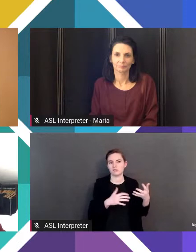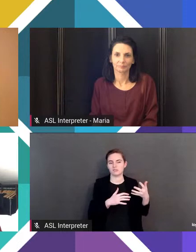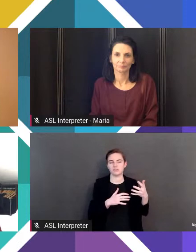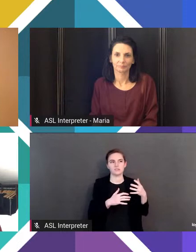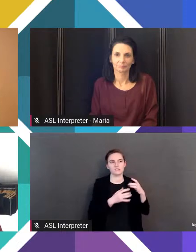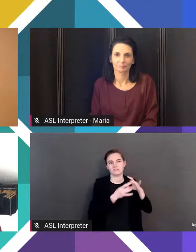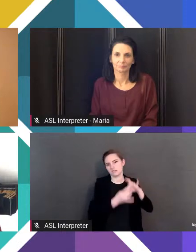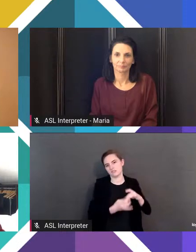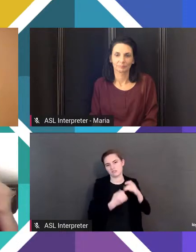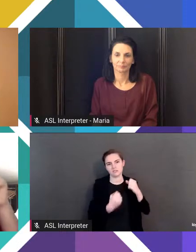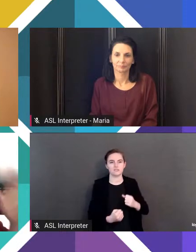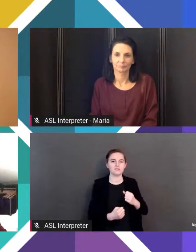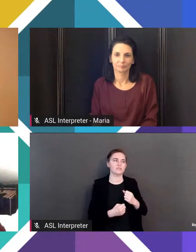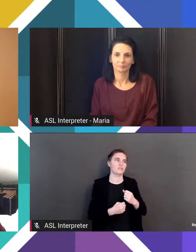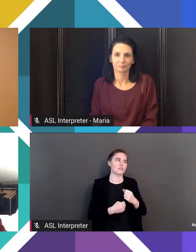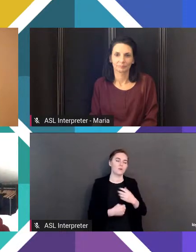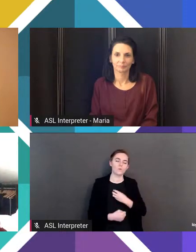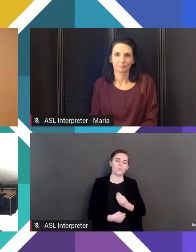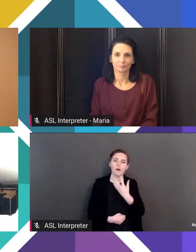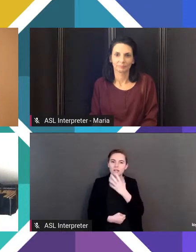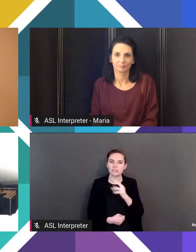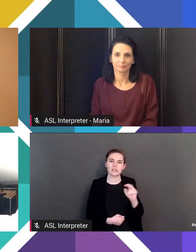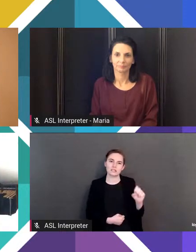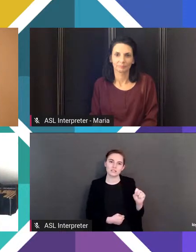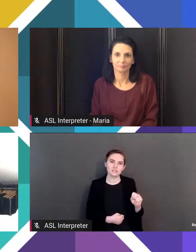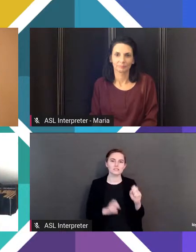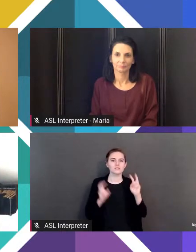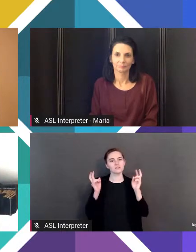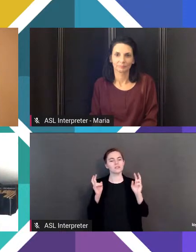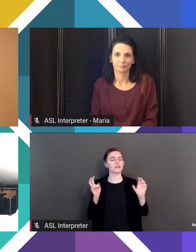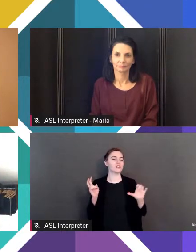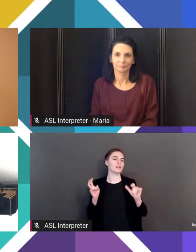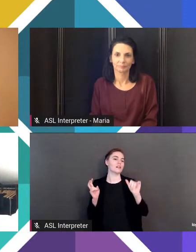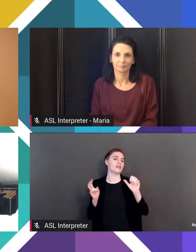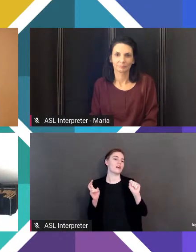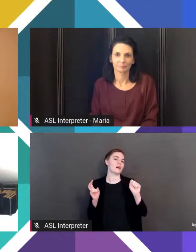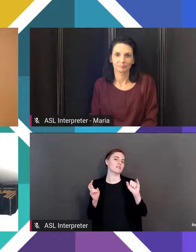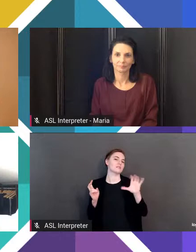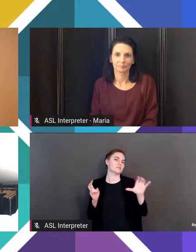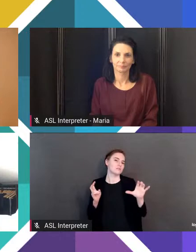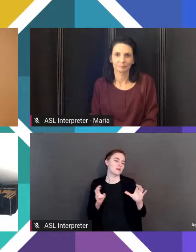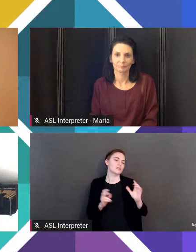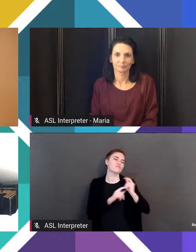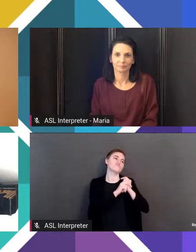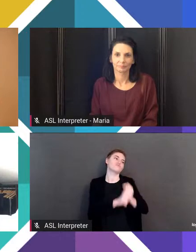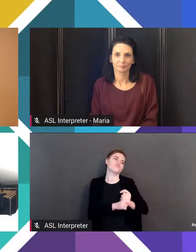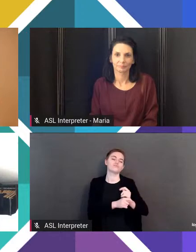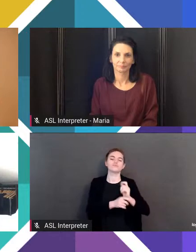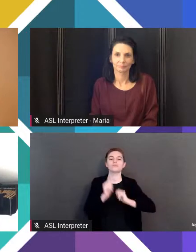like whiteness and the classics. And so there's a lot of gender binaries that you have to play into.